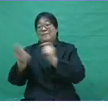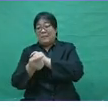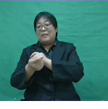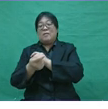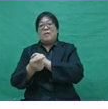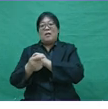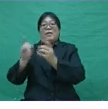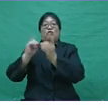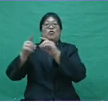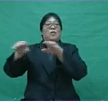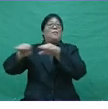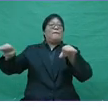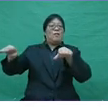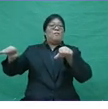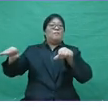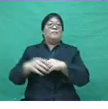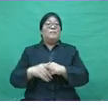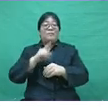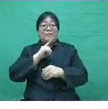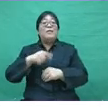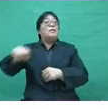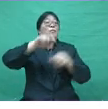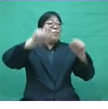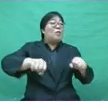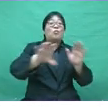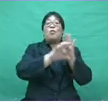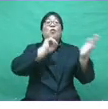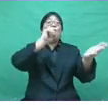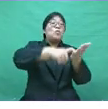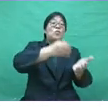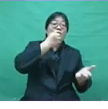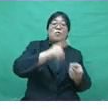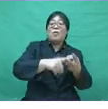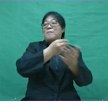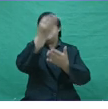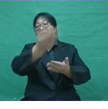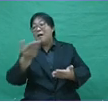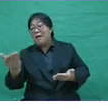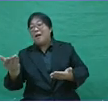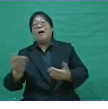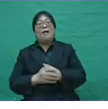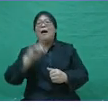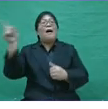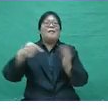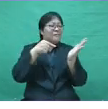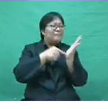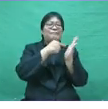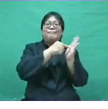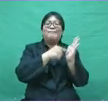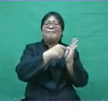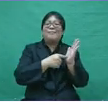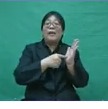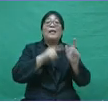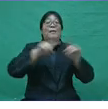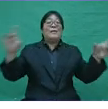digital platforms where one could order goods, foods or groceries with a tap of button, but also